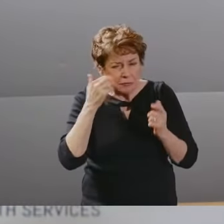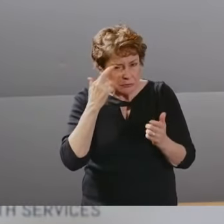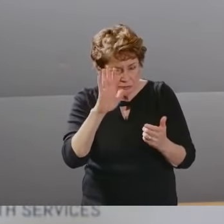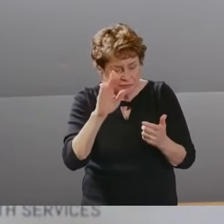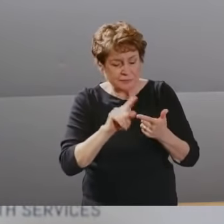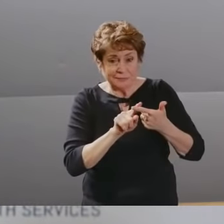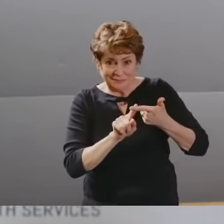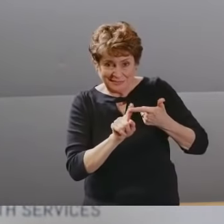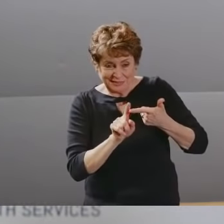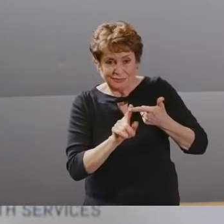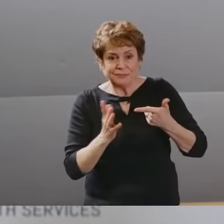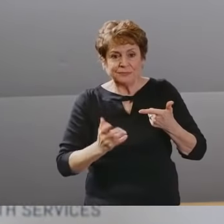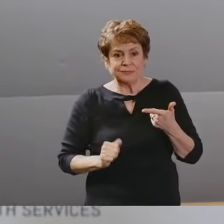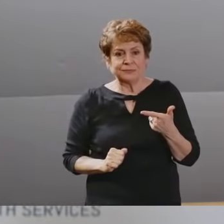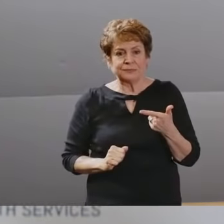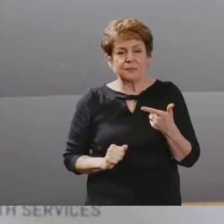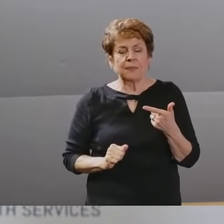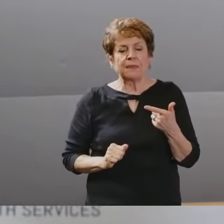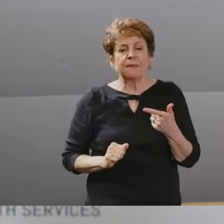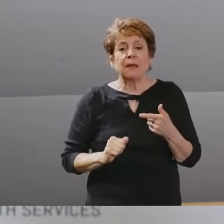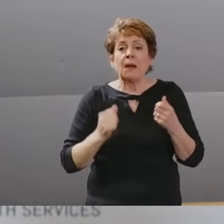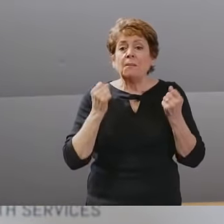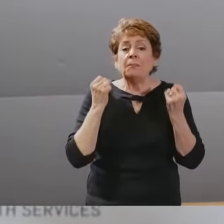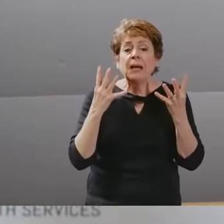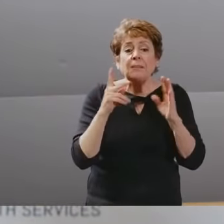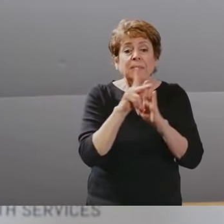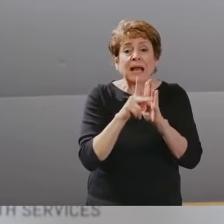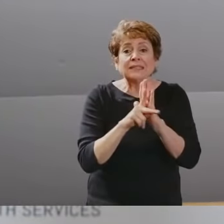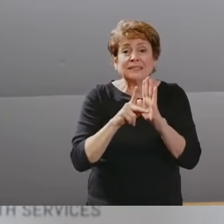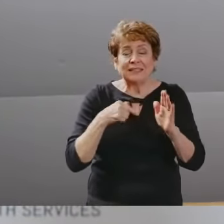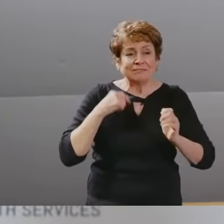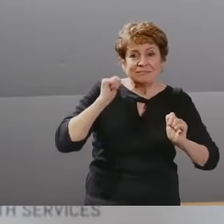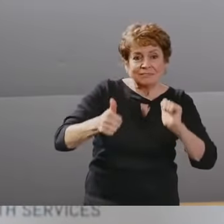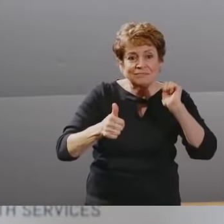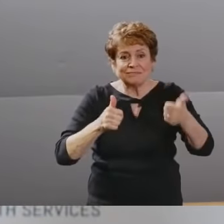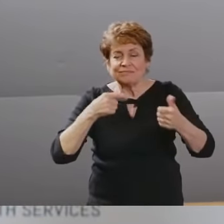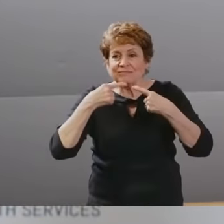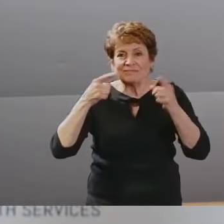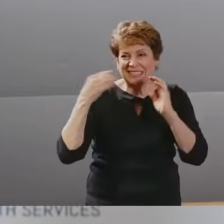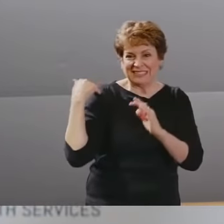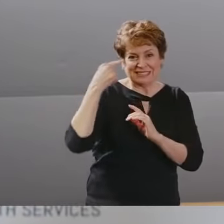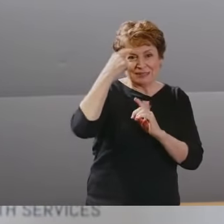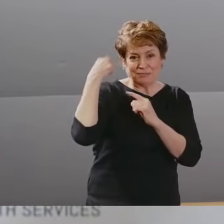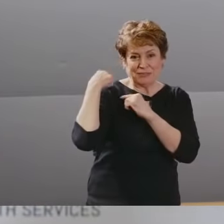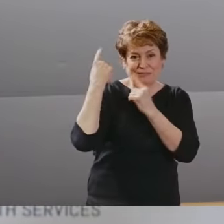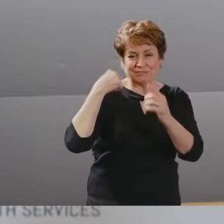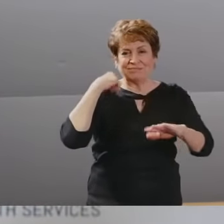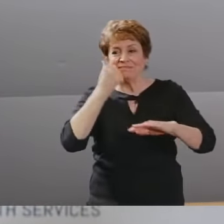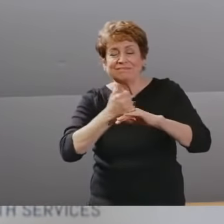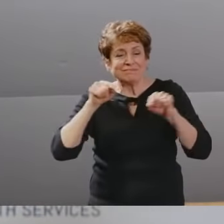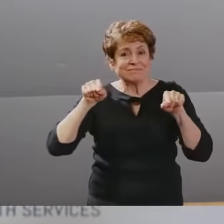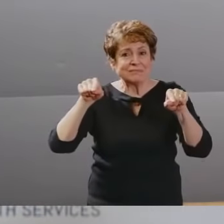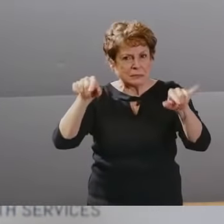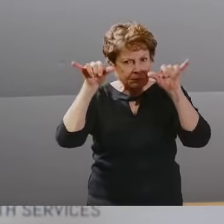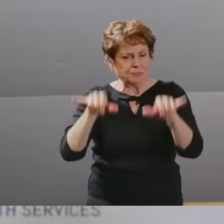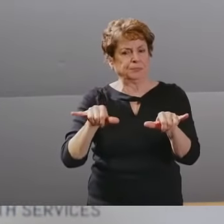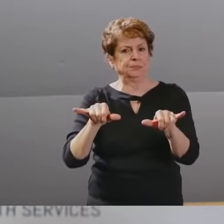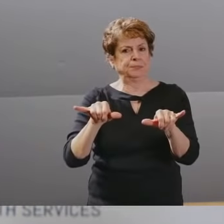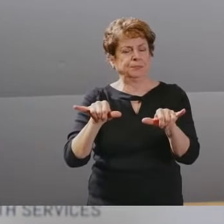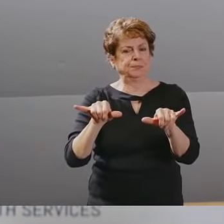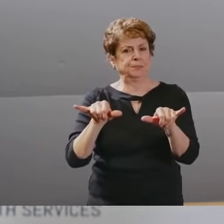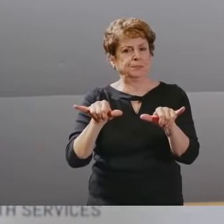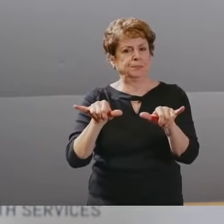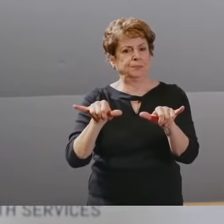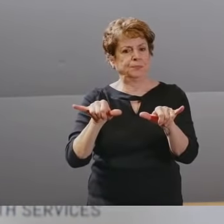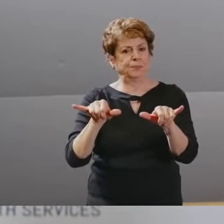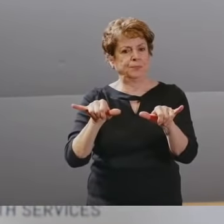Many of the policies that we put in place over the summer are still in place today. Nearly 90% of the